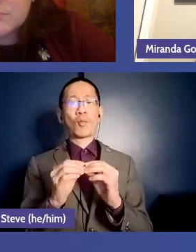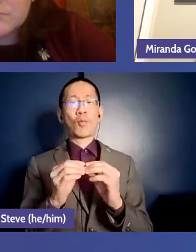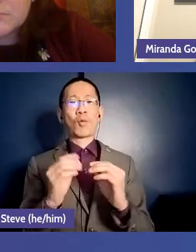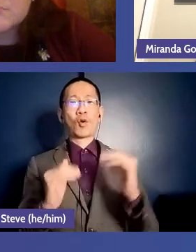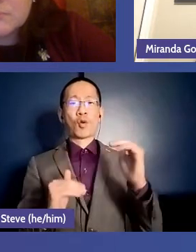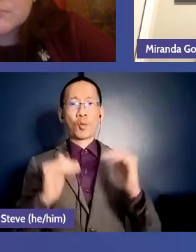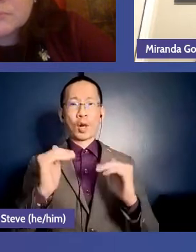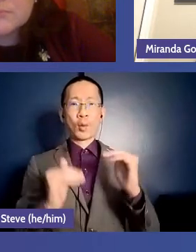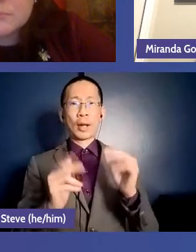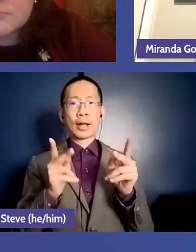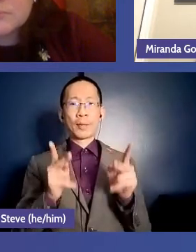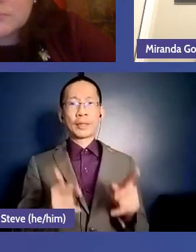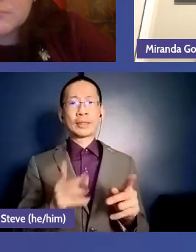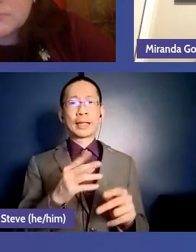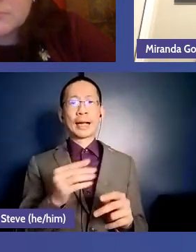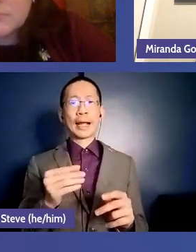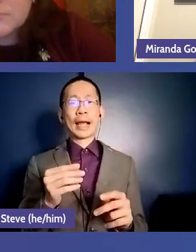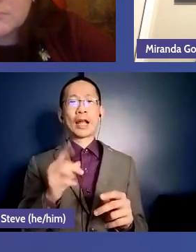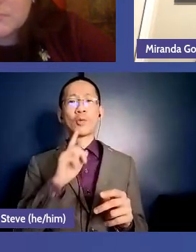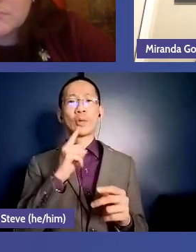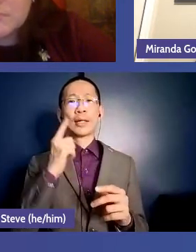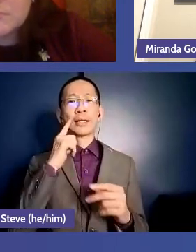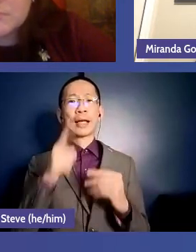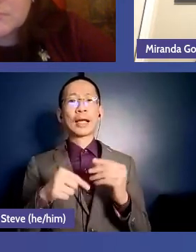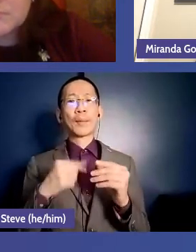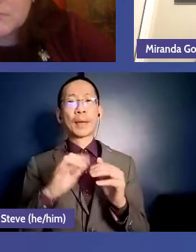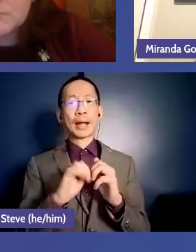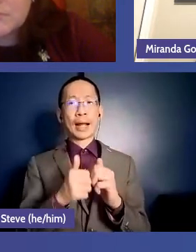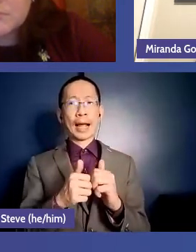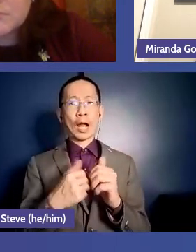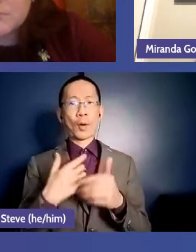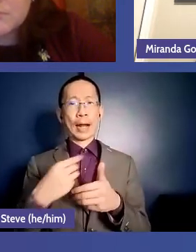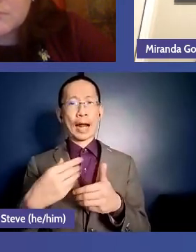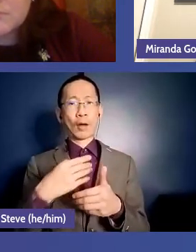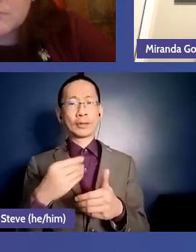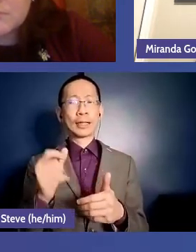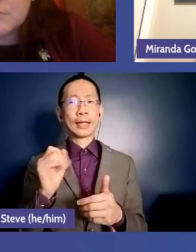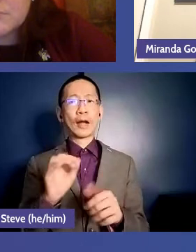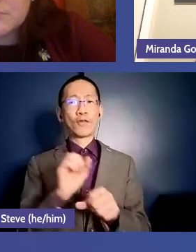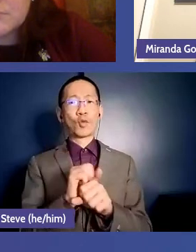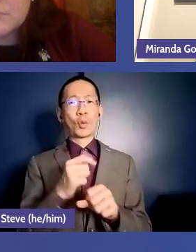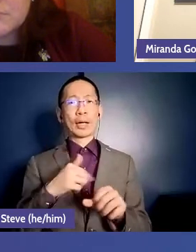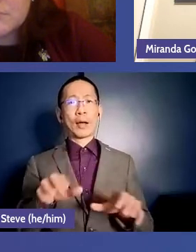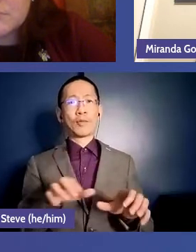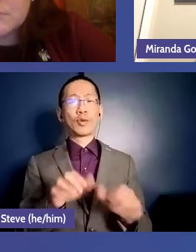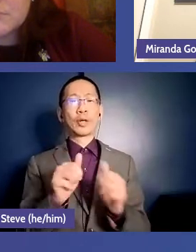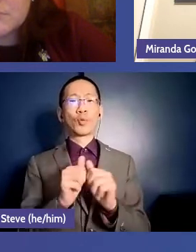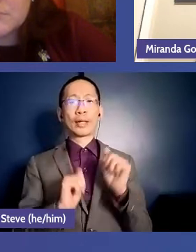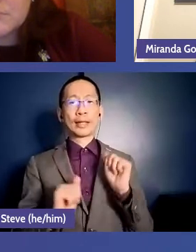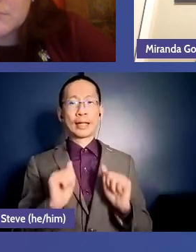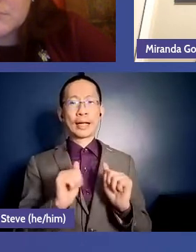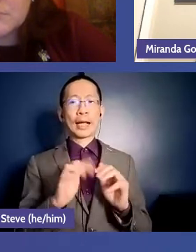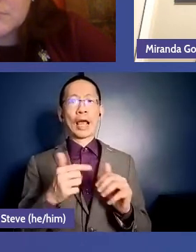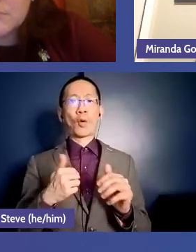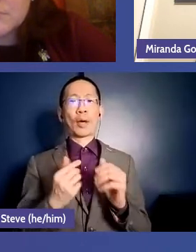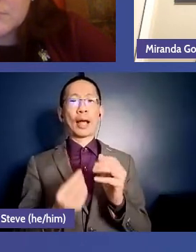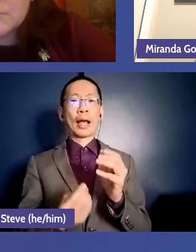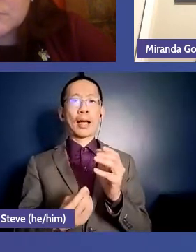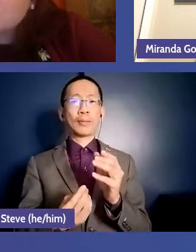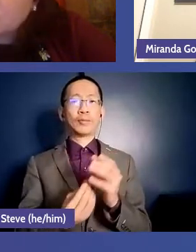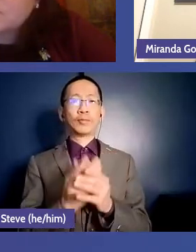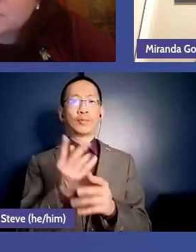person. And just really thinking about, you know, how outside of the work that I'm doing in theater, you know, how I'm nourishing my whole